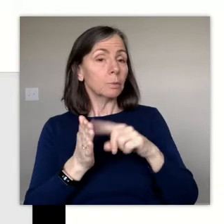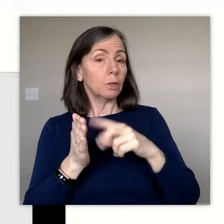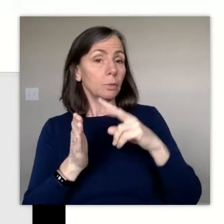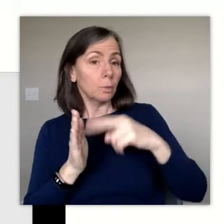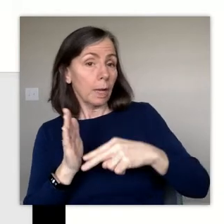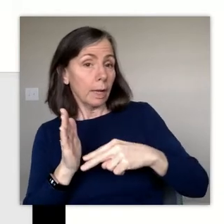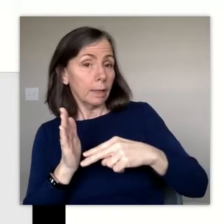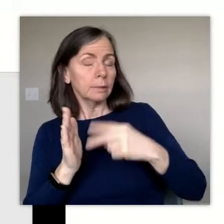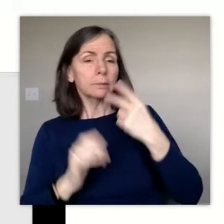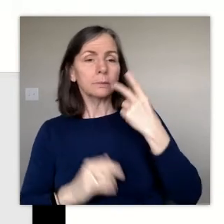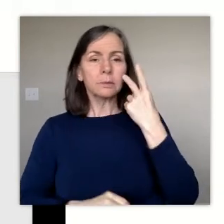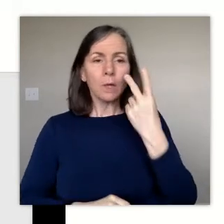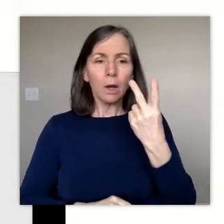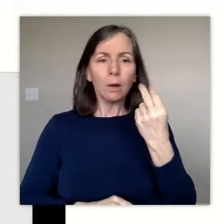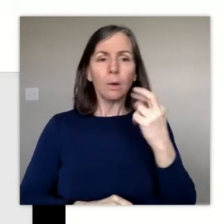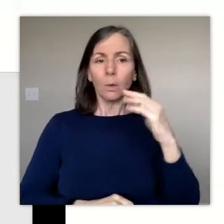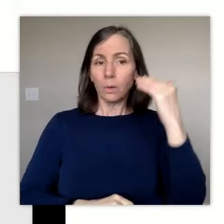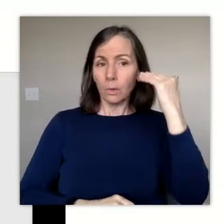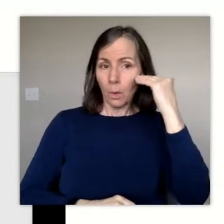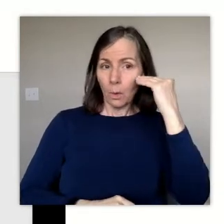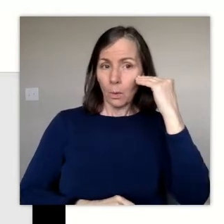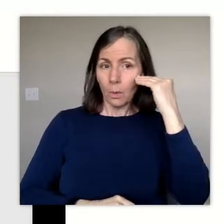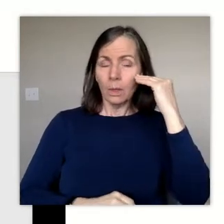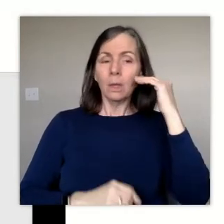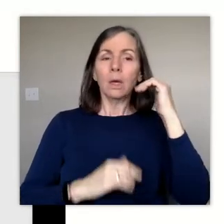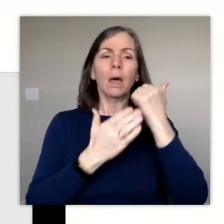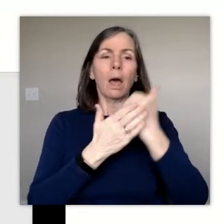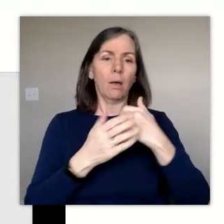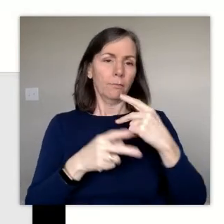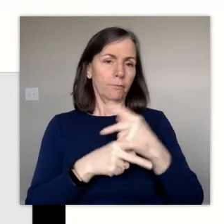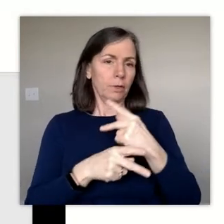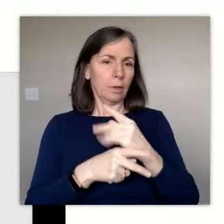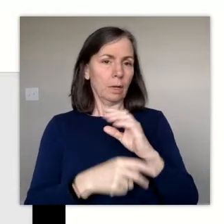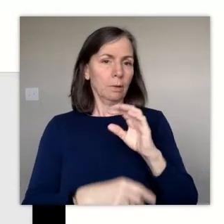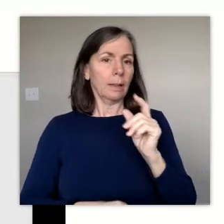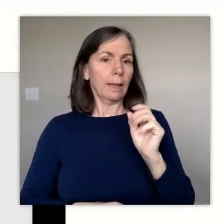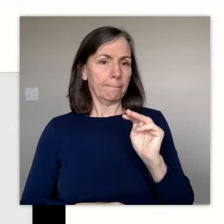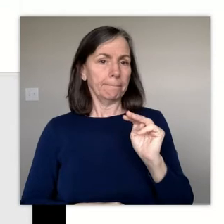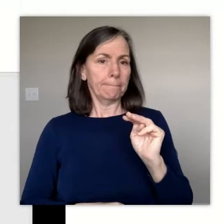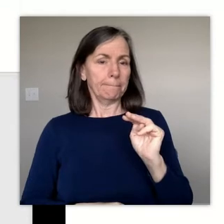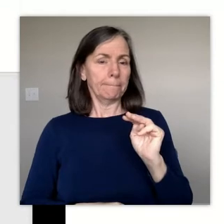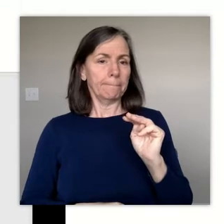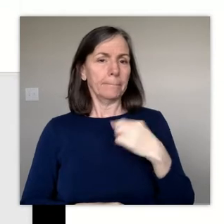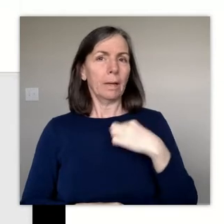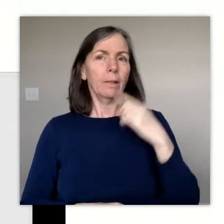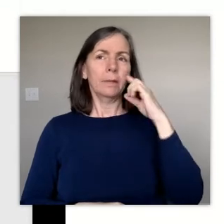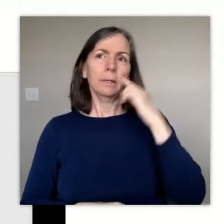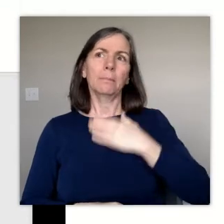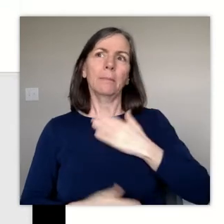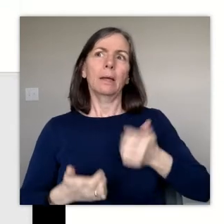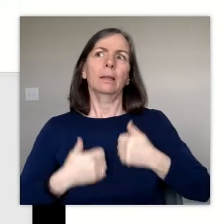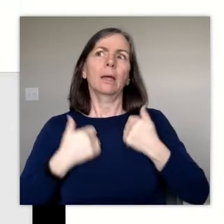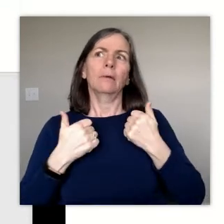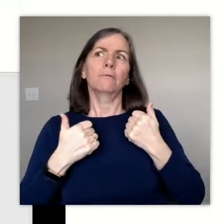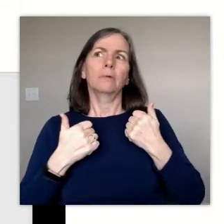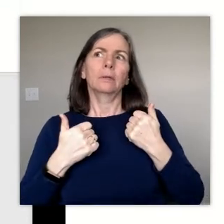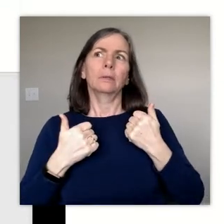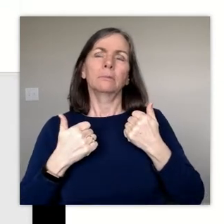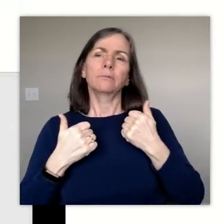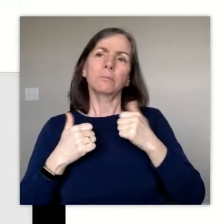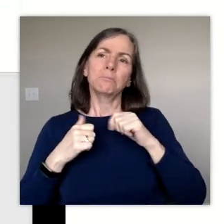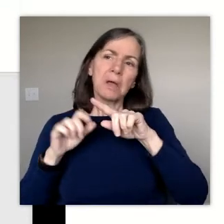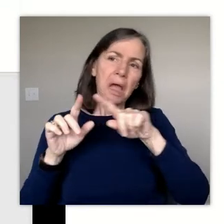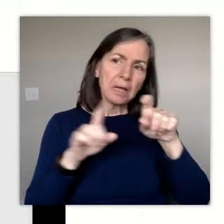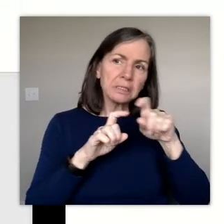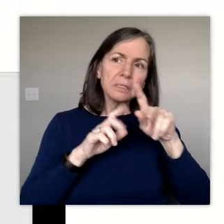know that helps you figure out your claim. So I'm going to think of something that I know from my life, and from talking to people, and from helping